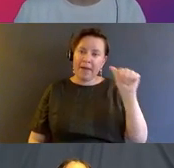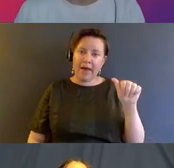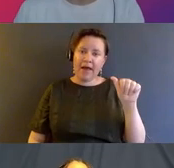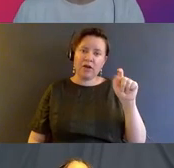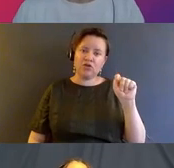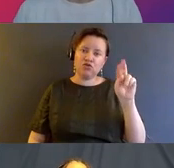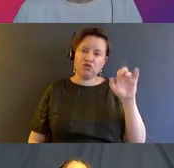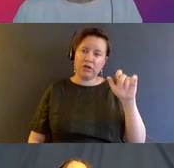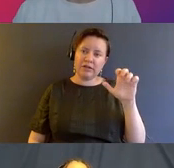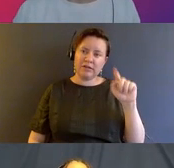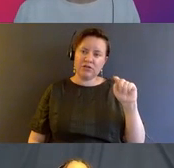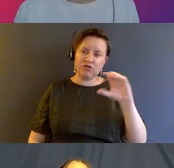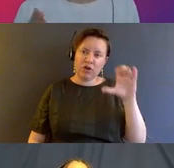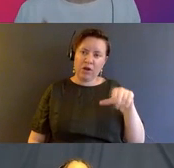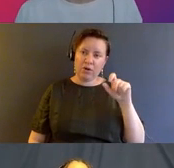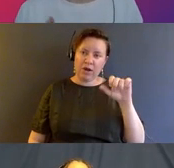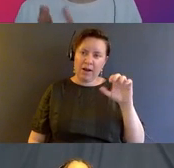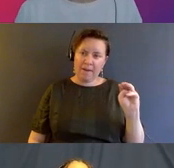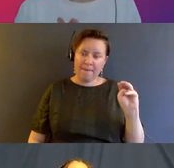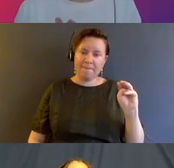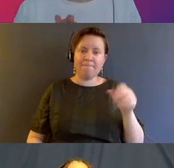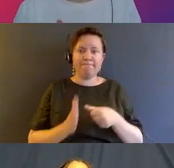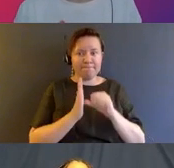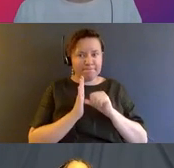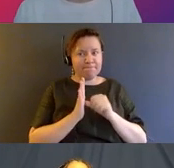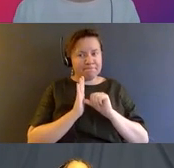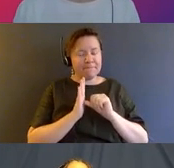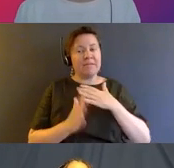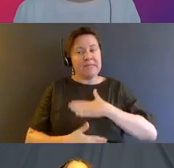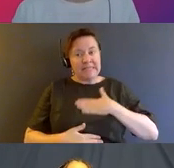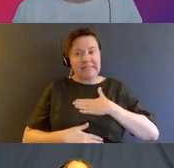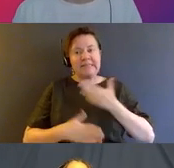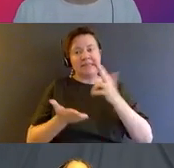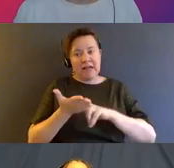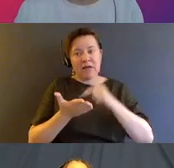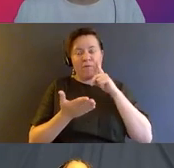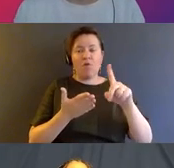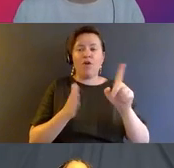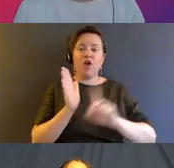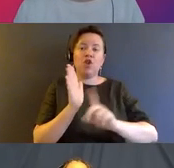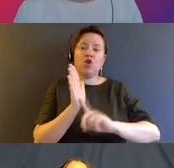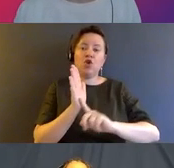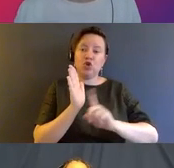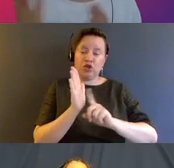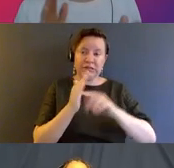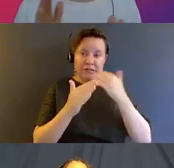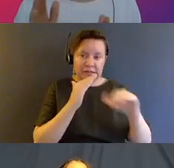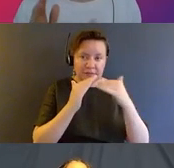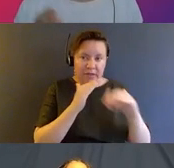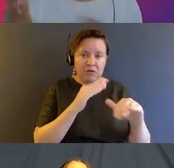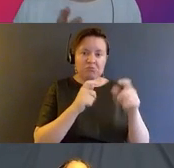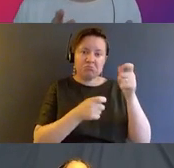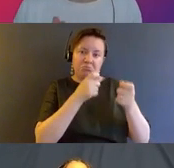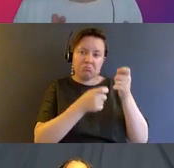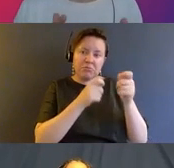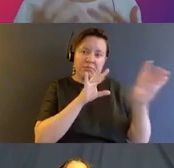rpm@transitchicago.com. And cannot emphasize enough, please sign up for alerts if you have not done so already. This is where you can customize the